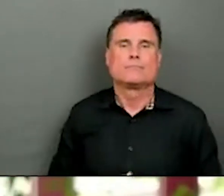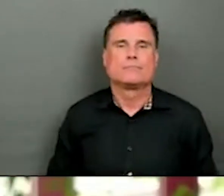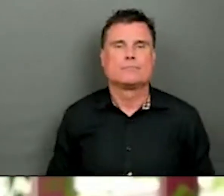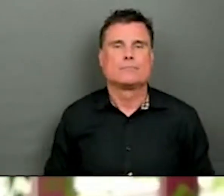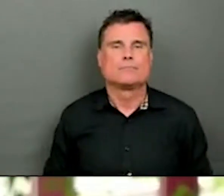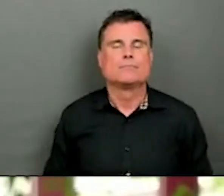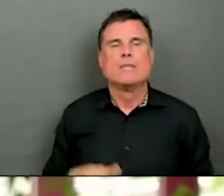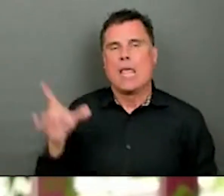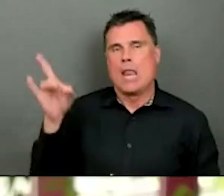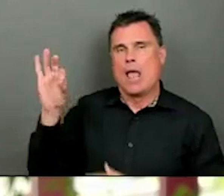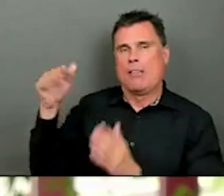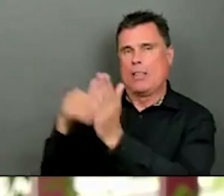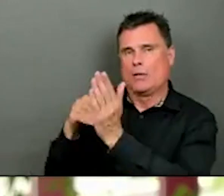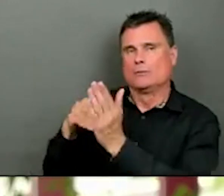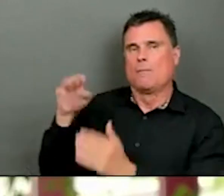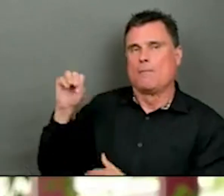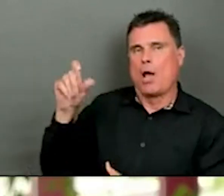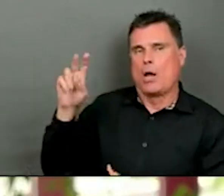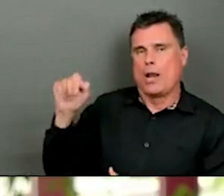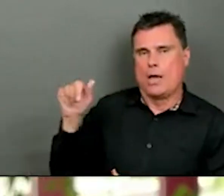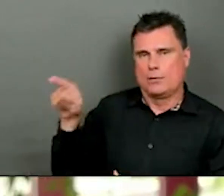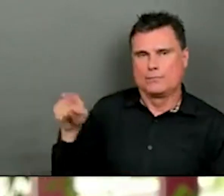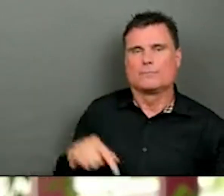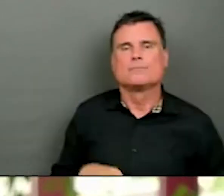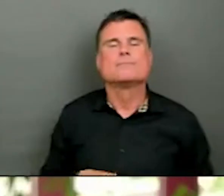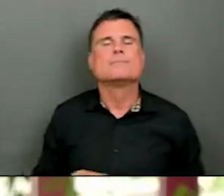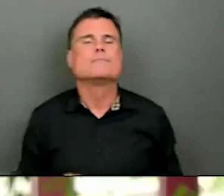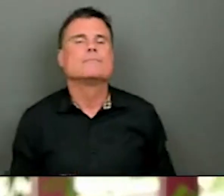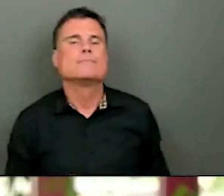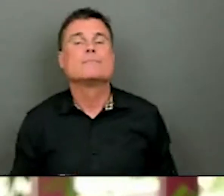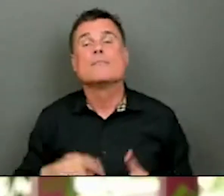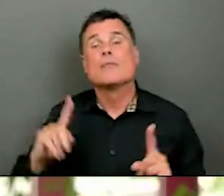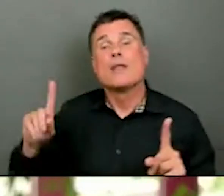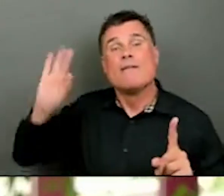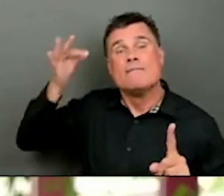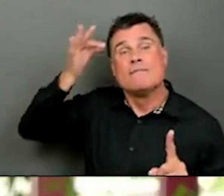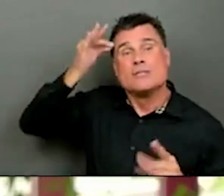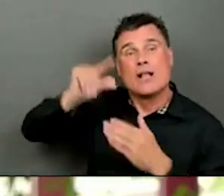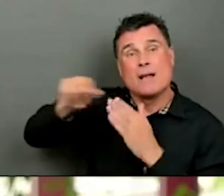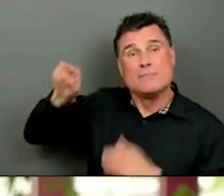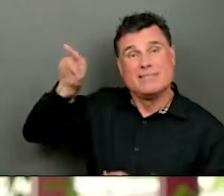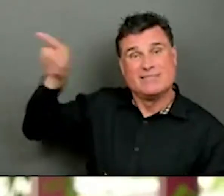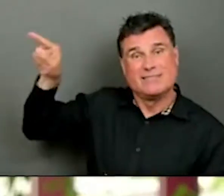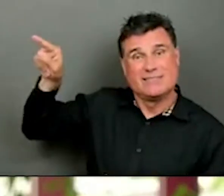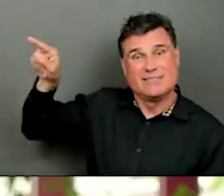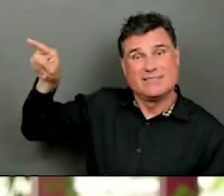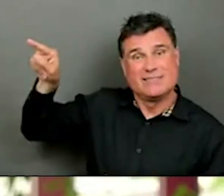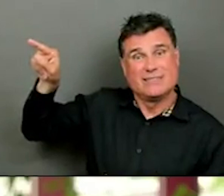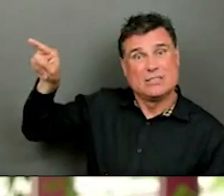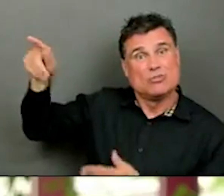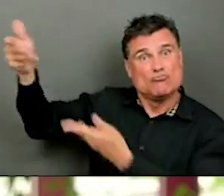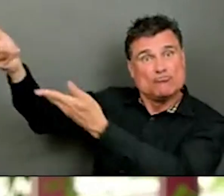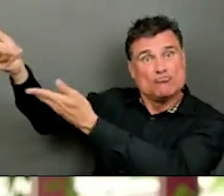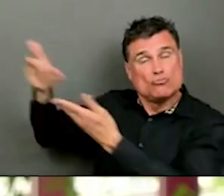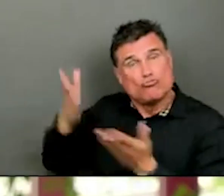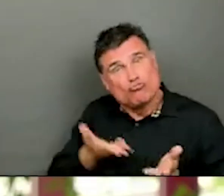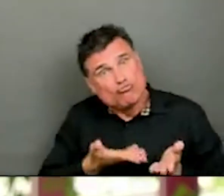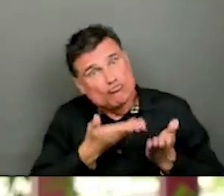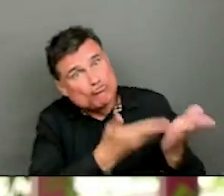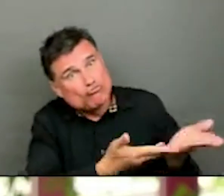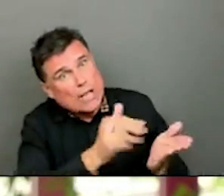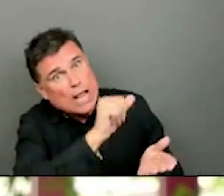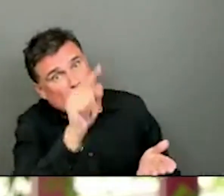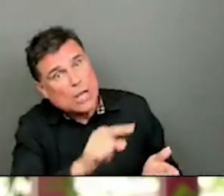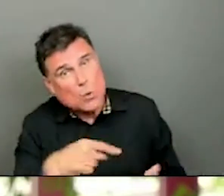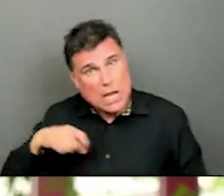AstraZeneca I is an answer there on whether the province has turned down any doses of AstraZeneca from the feds, but I'll leave that